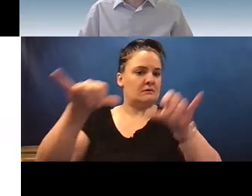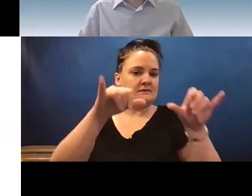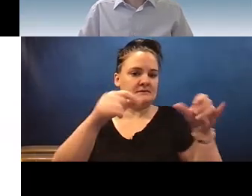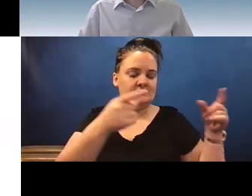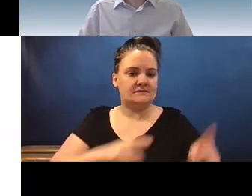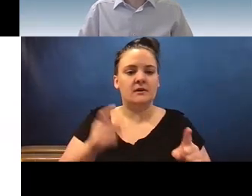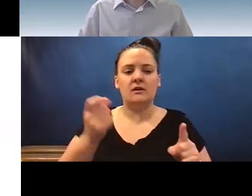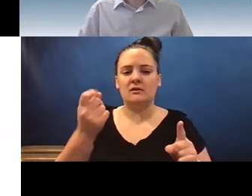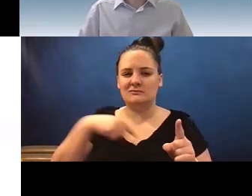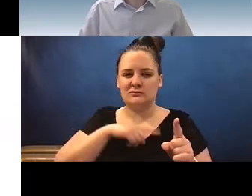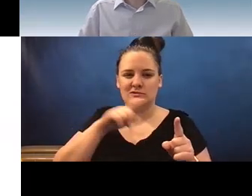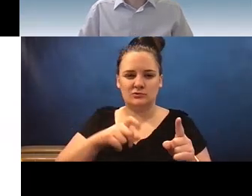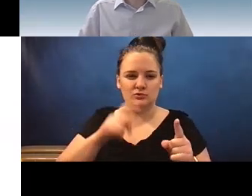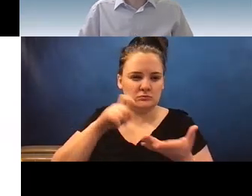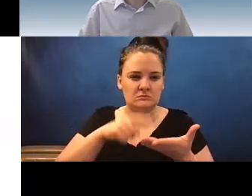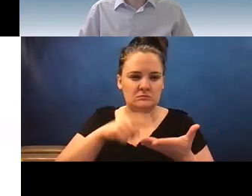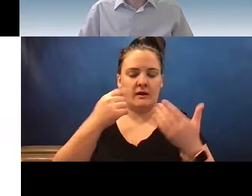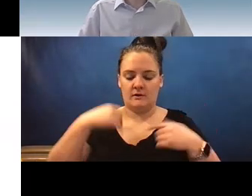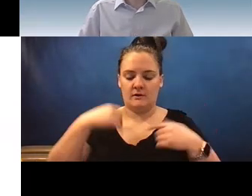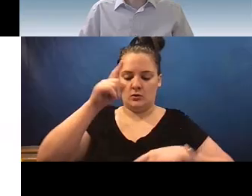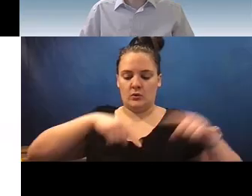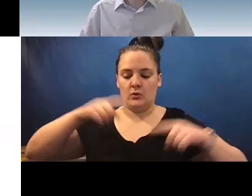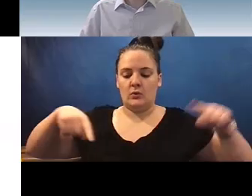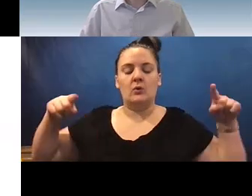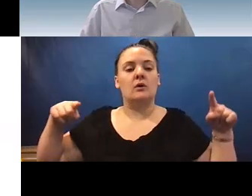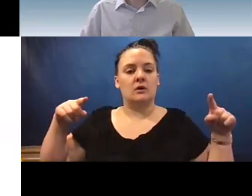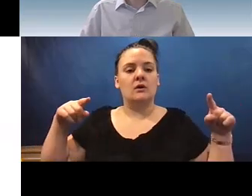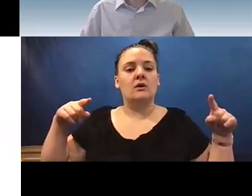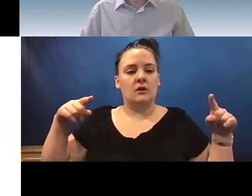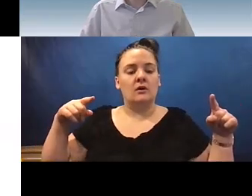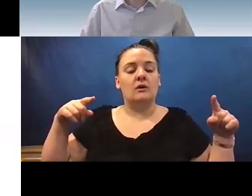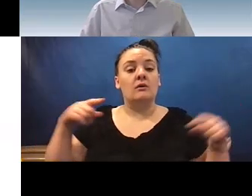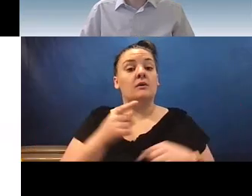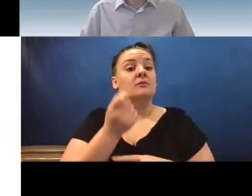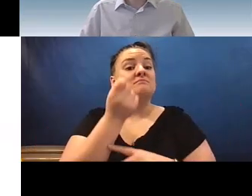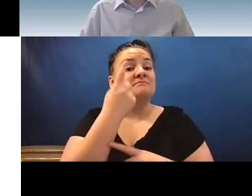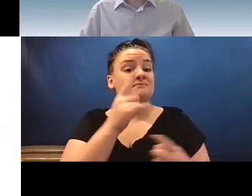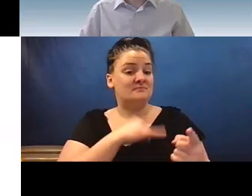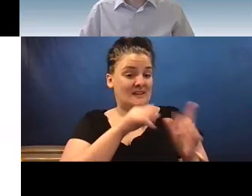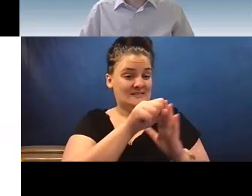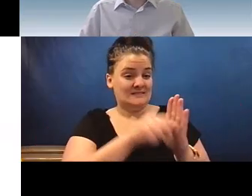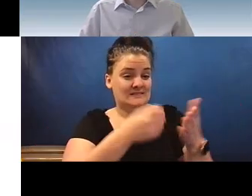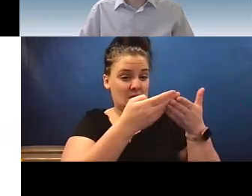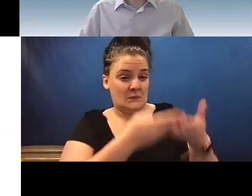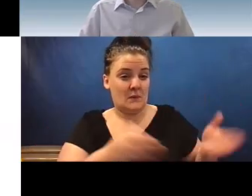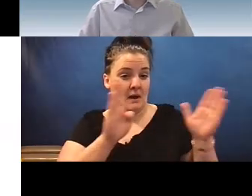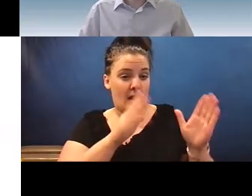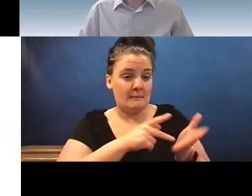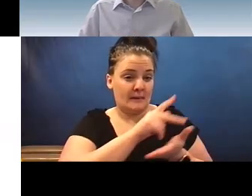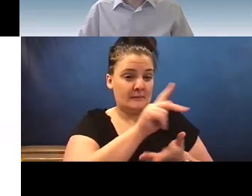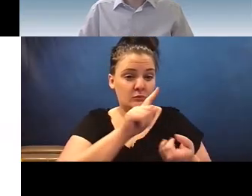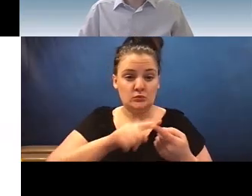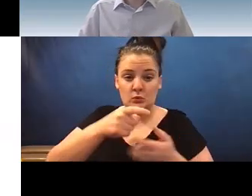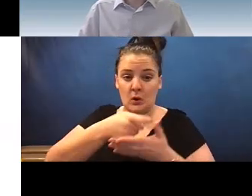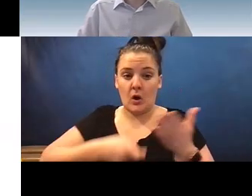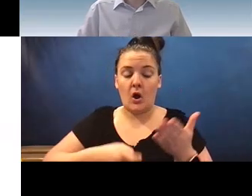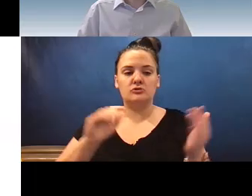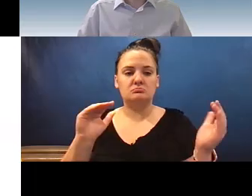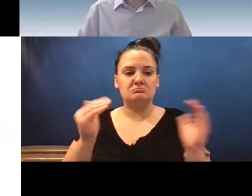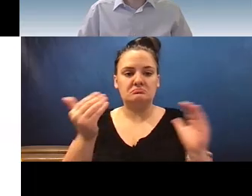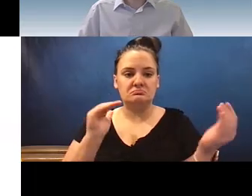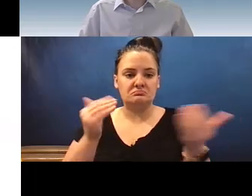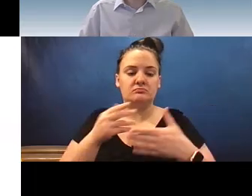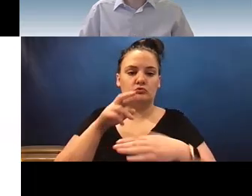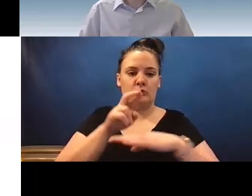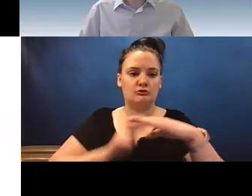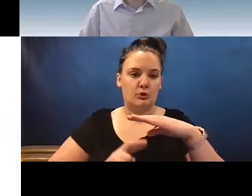hospitals. Shown here is a new breakdown that looks deeper into the statewide payment to cost ratios, and while overall for the state, Medicaid pays